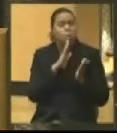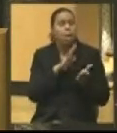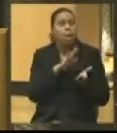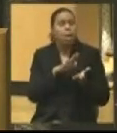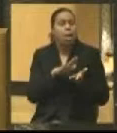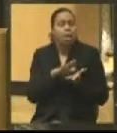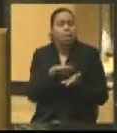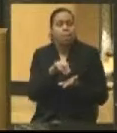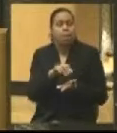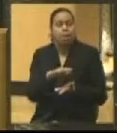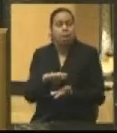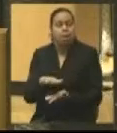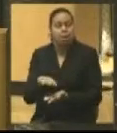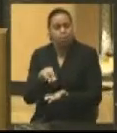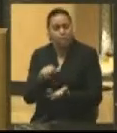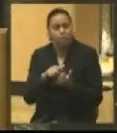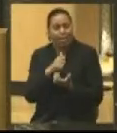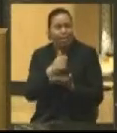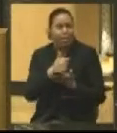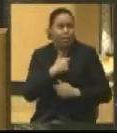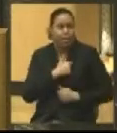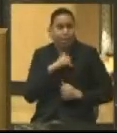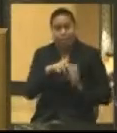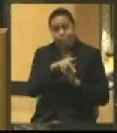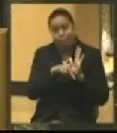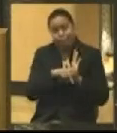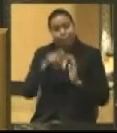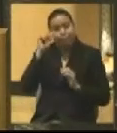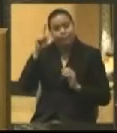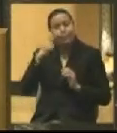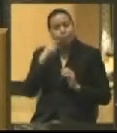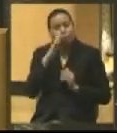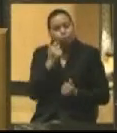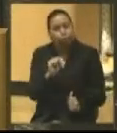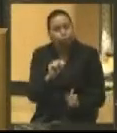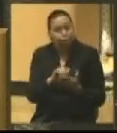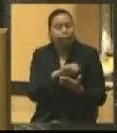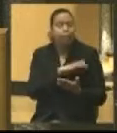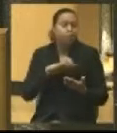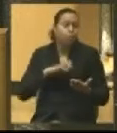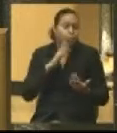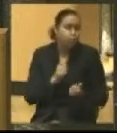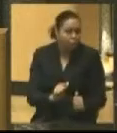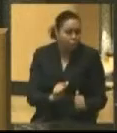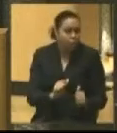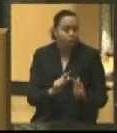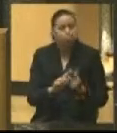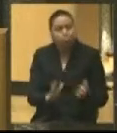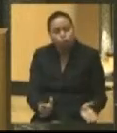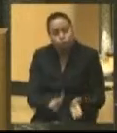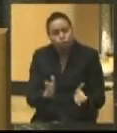emancipation with the help of the Union Army. That policy that Lincoln is talking about, he will attempt, and Congress will attempt to,